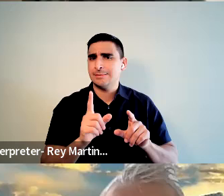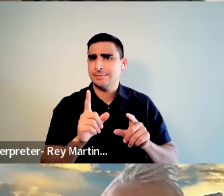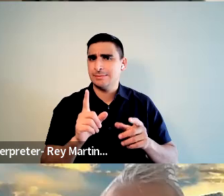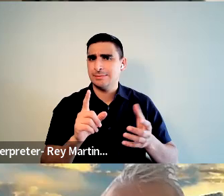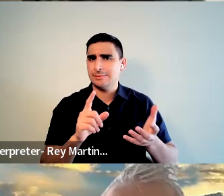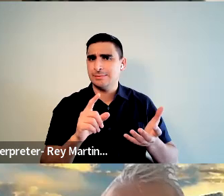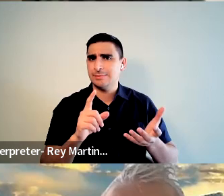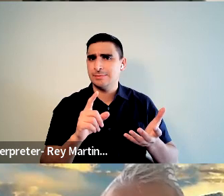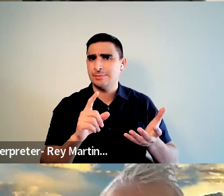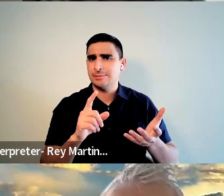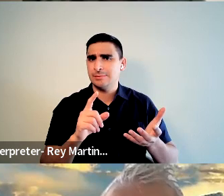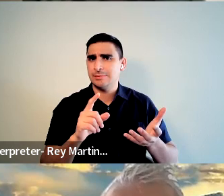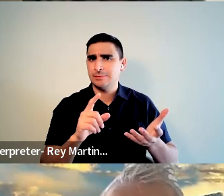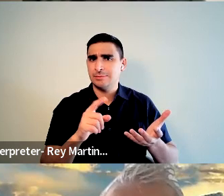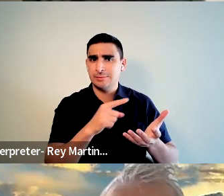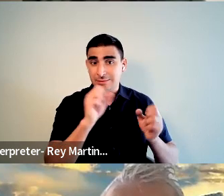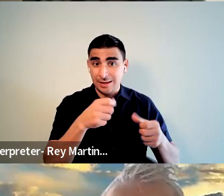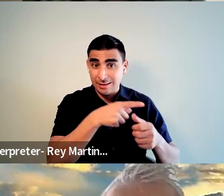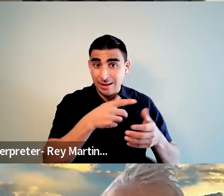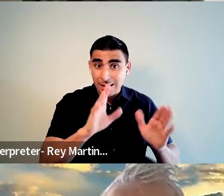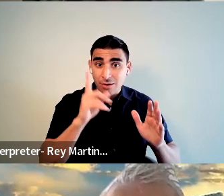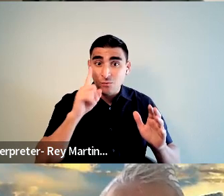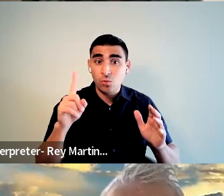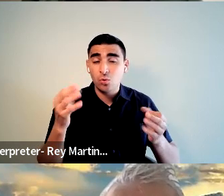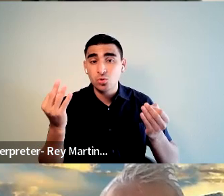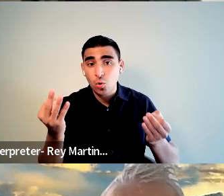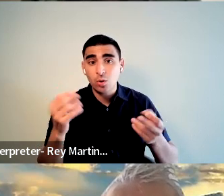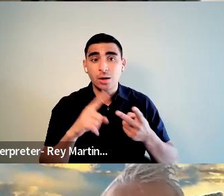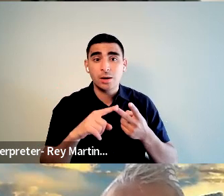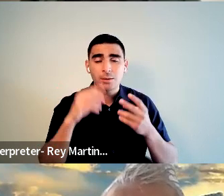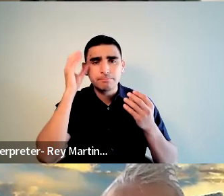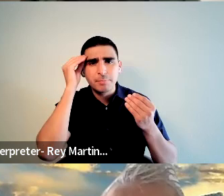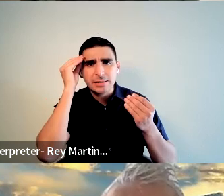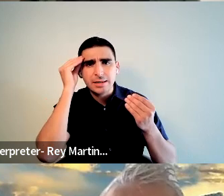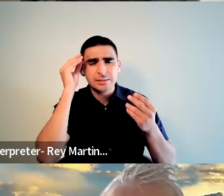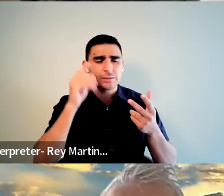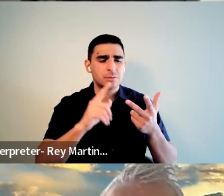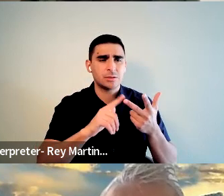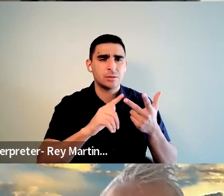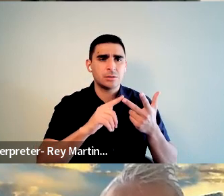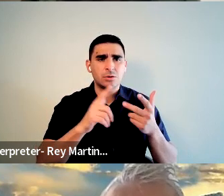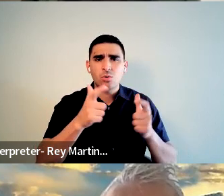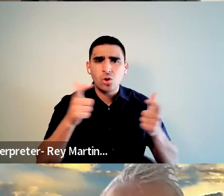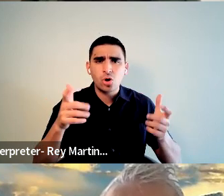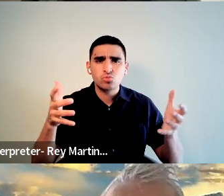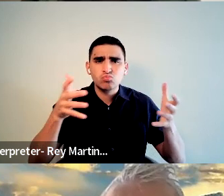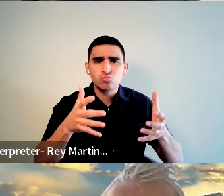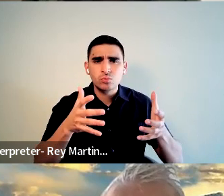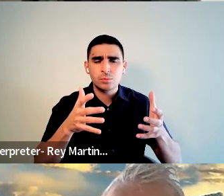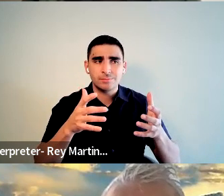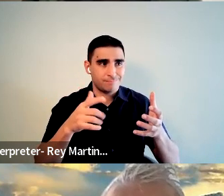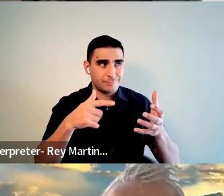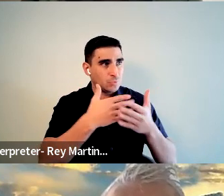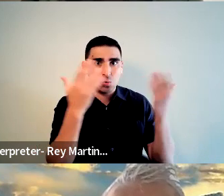room for yoga and meditation and larger group gatherings? And we don't have those types of